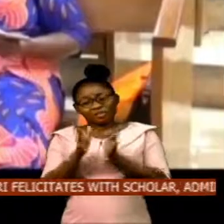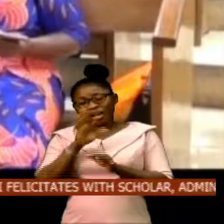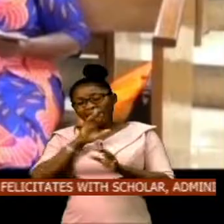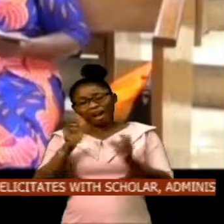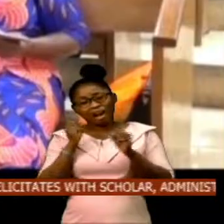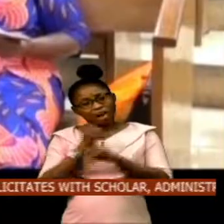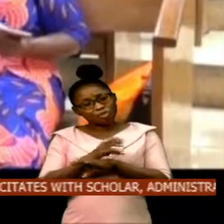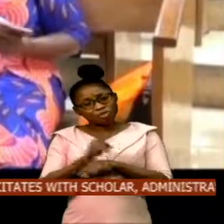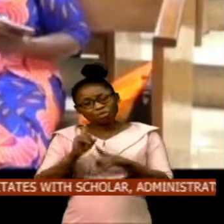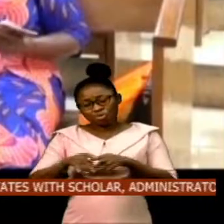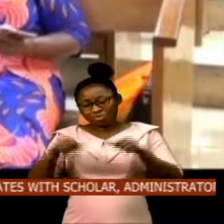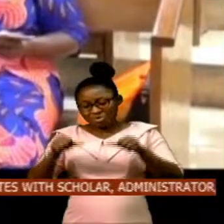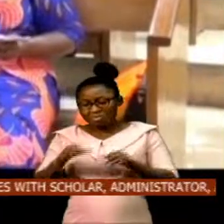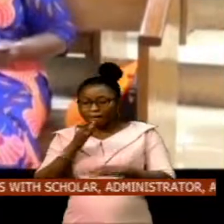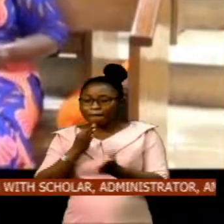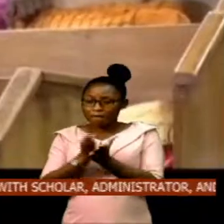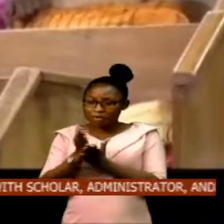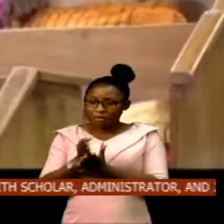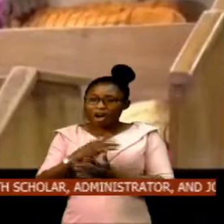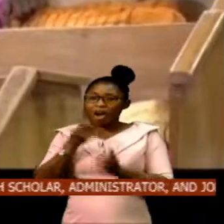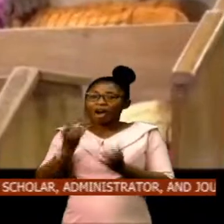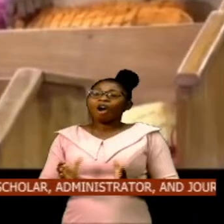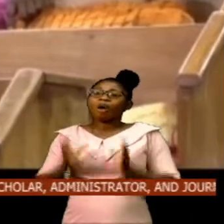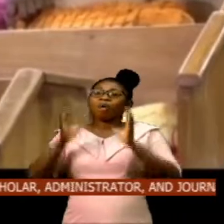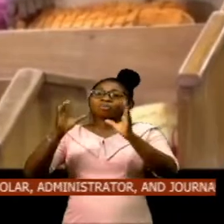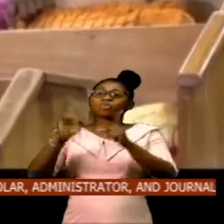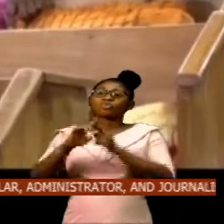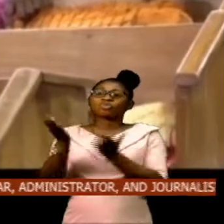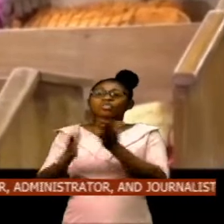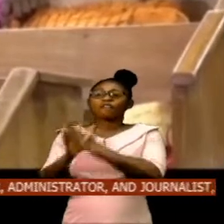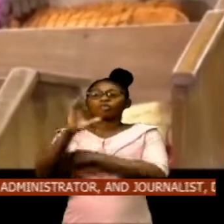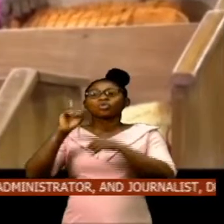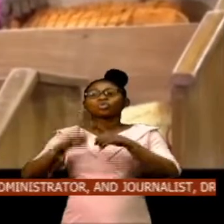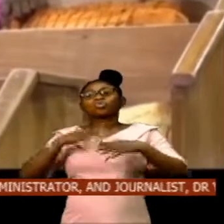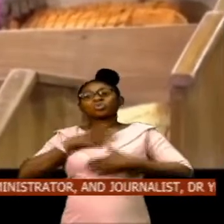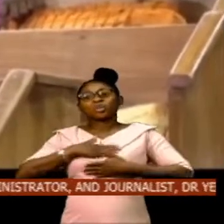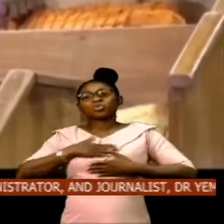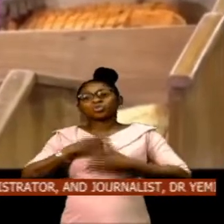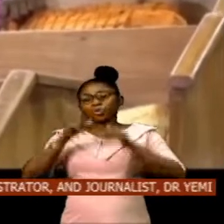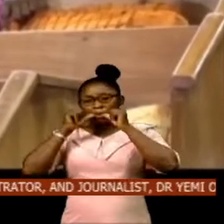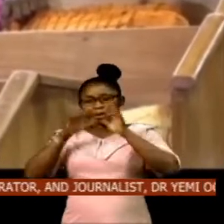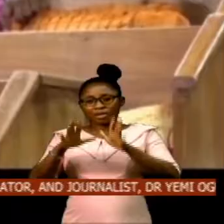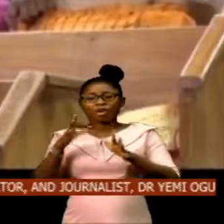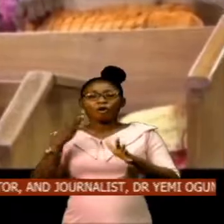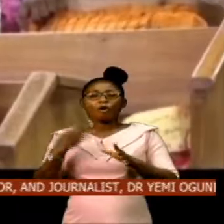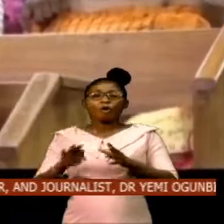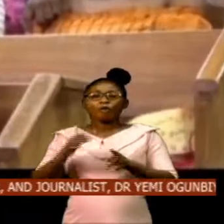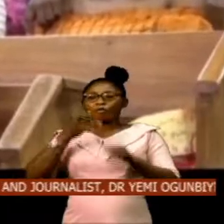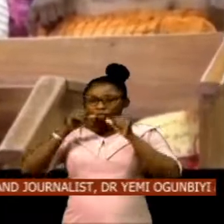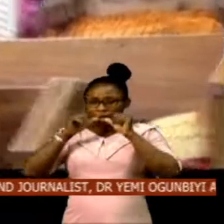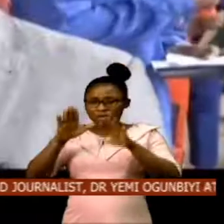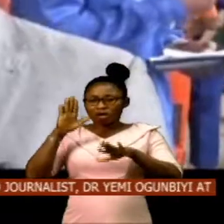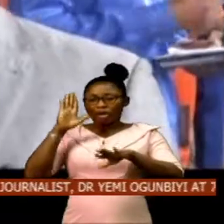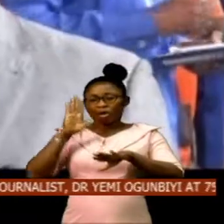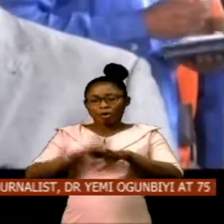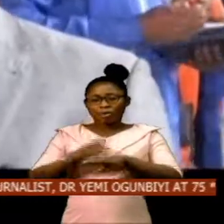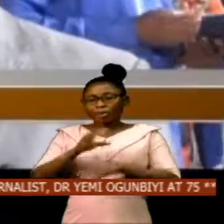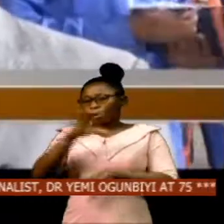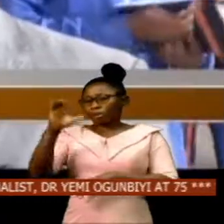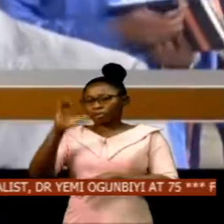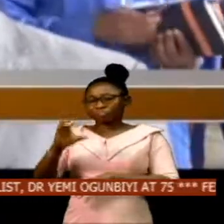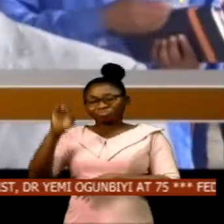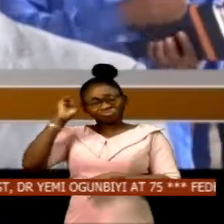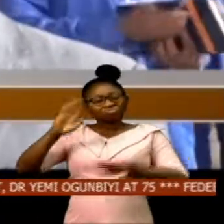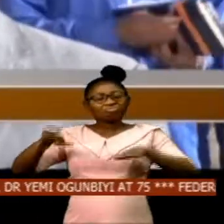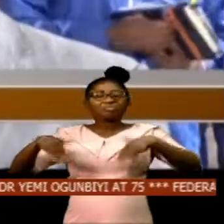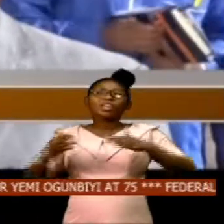remain faithful and committed in serving God in order to enjoy the blessings of his atonement on the cross.